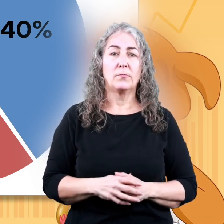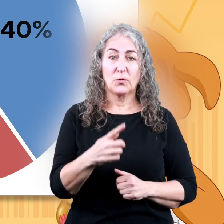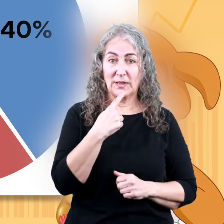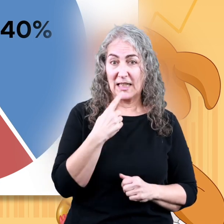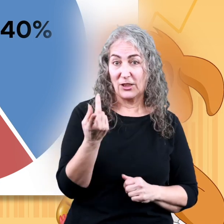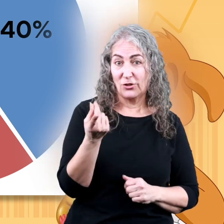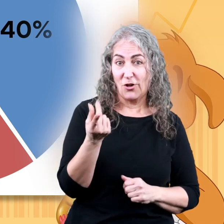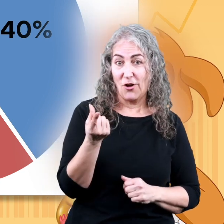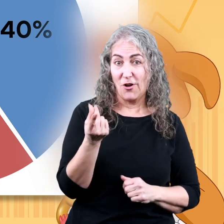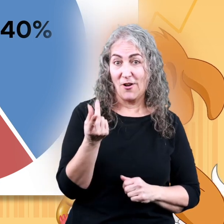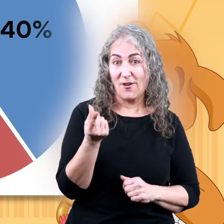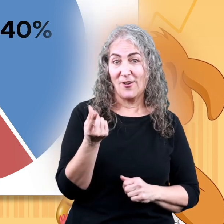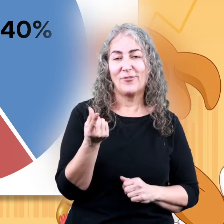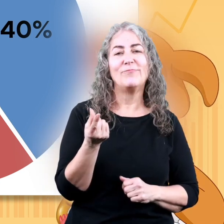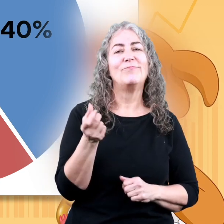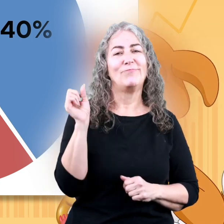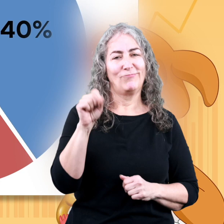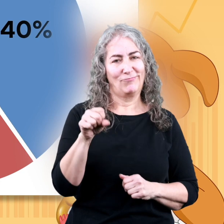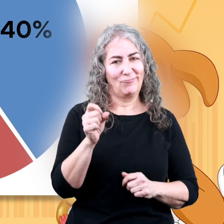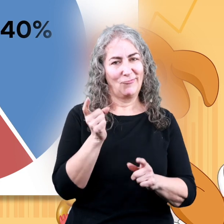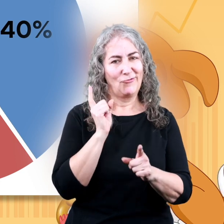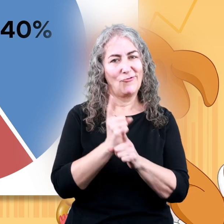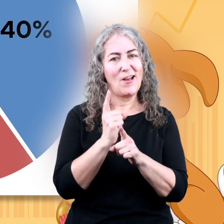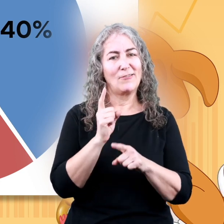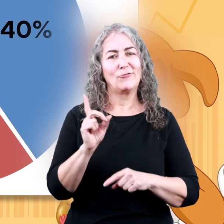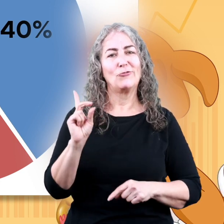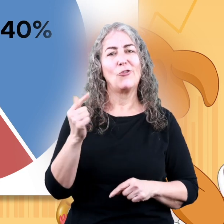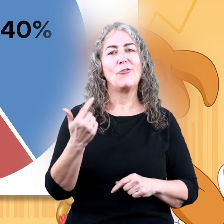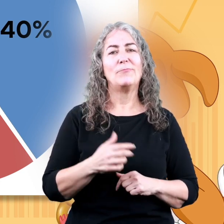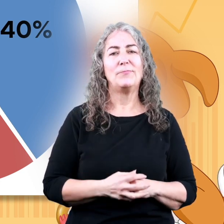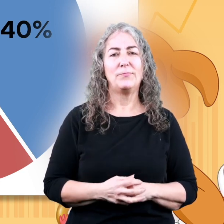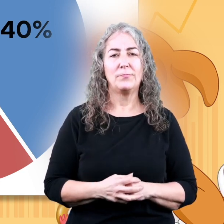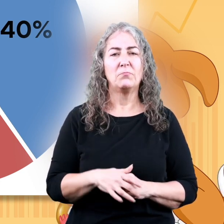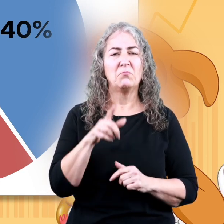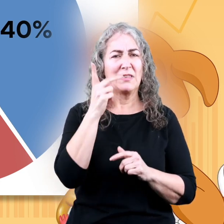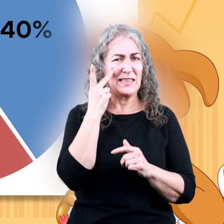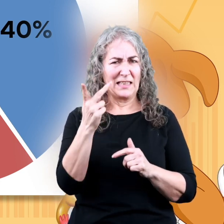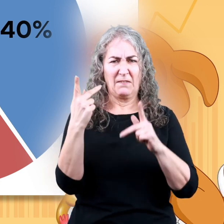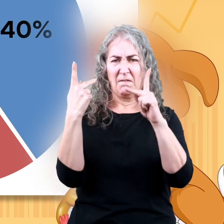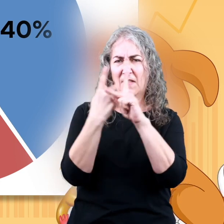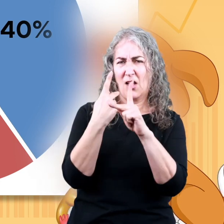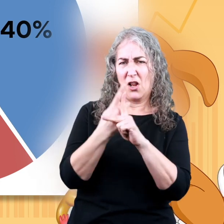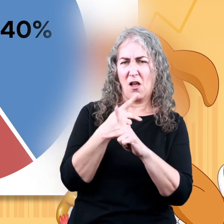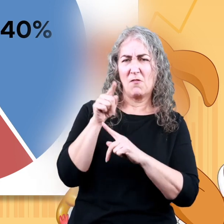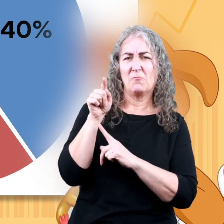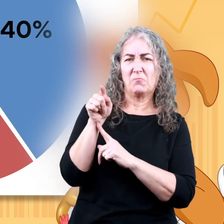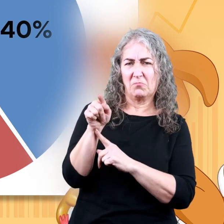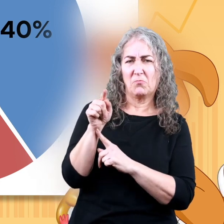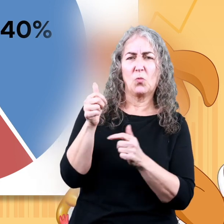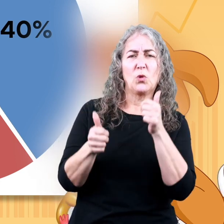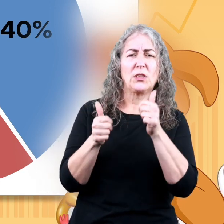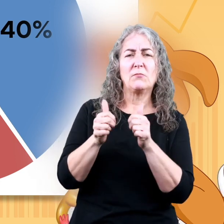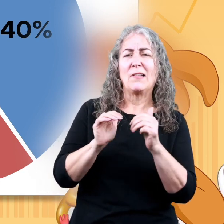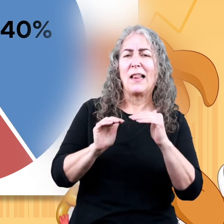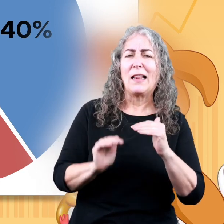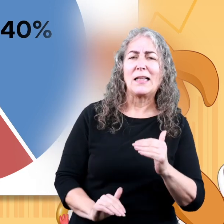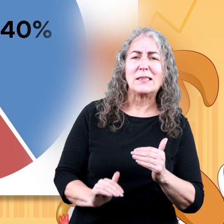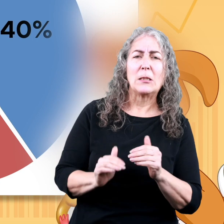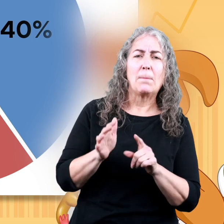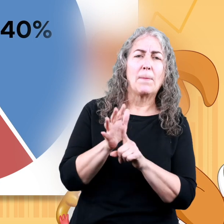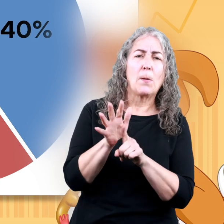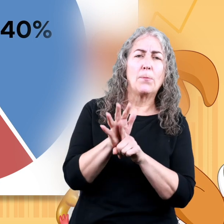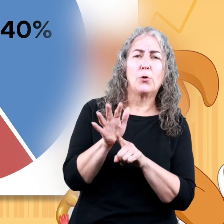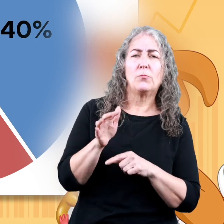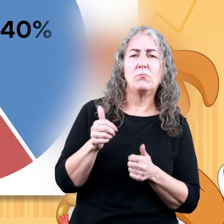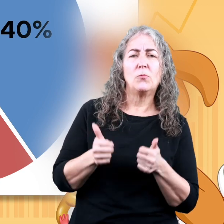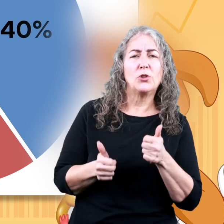Did you say dogs? Well done! Now, see if you can figure out which pet is the